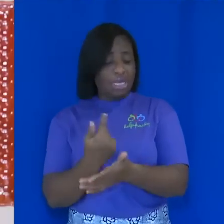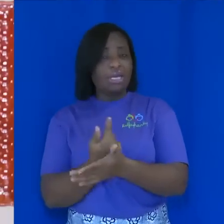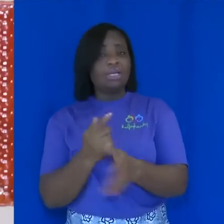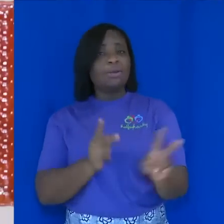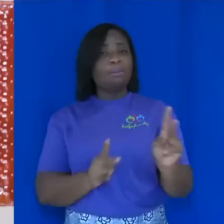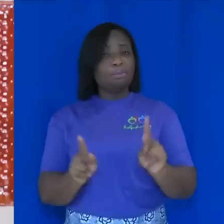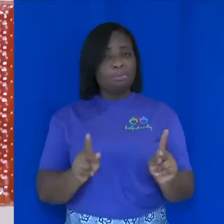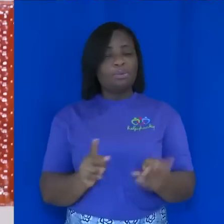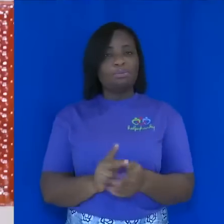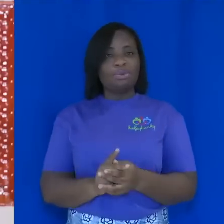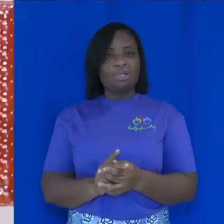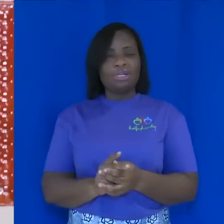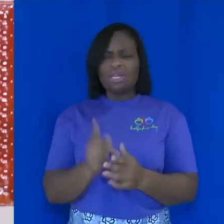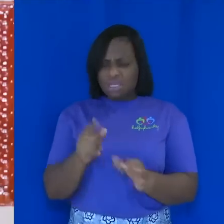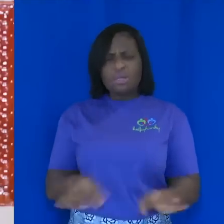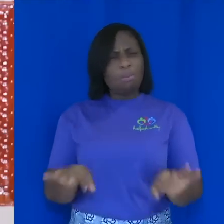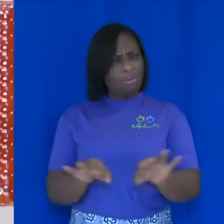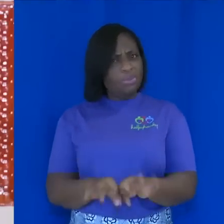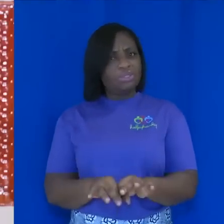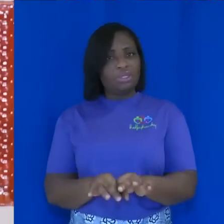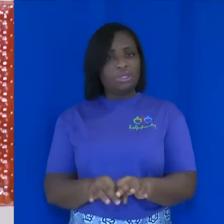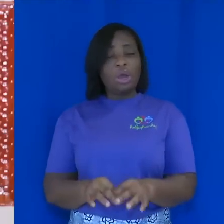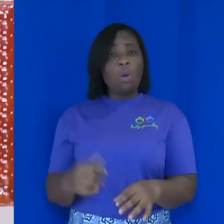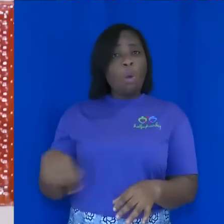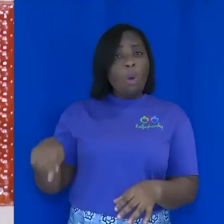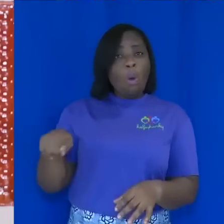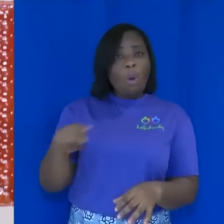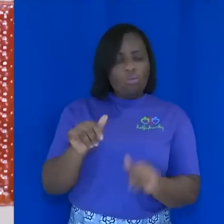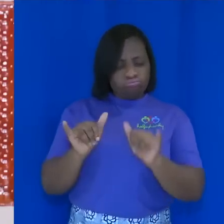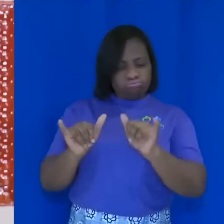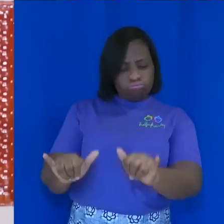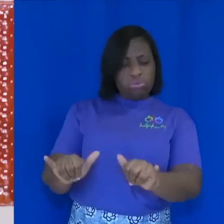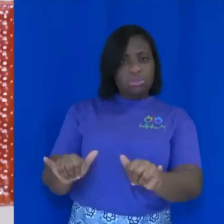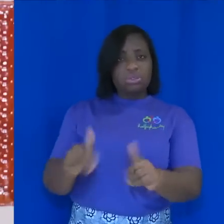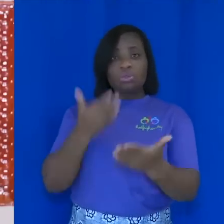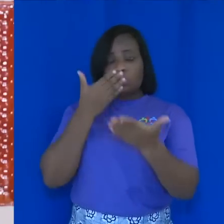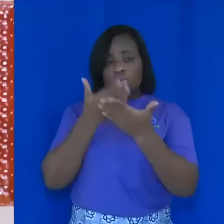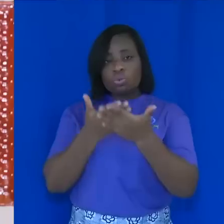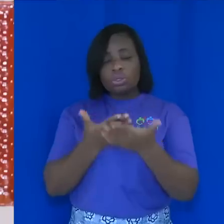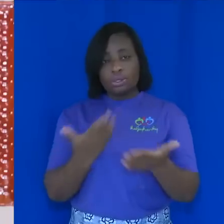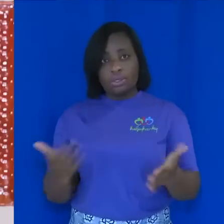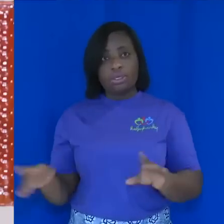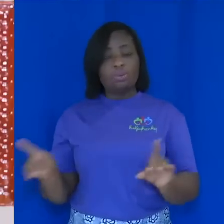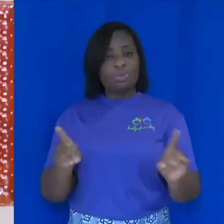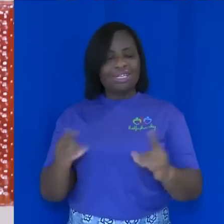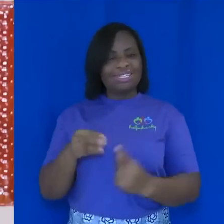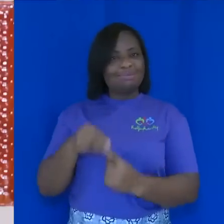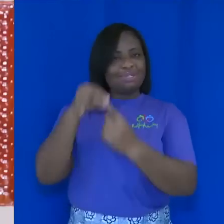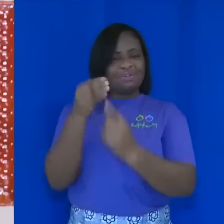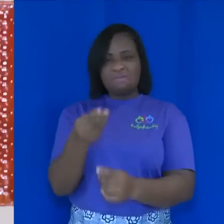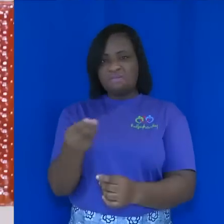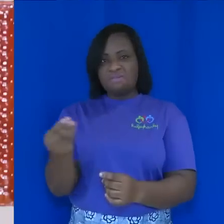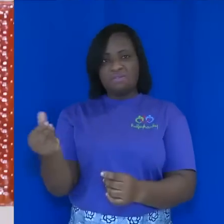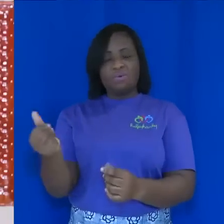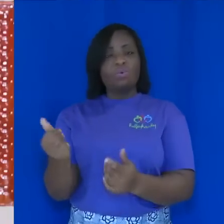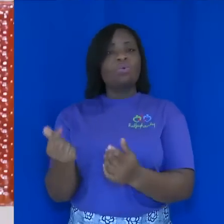people. It is important that we maintain this positive position, especially with a few weeks